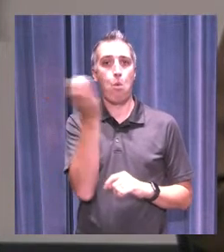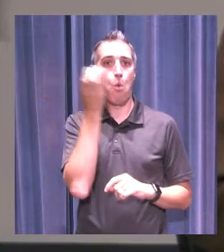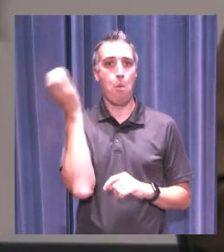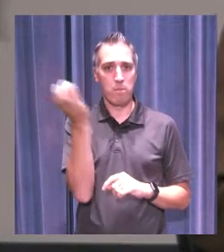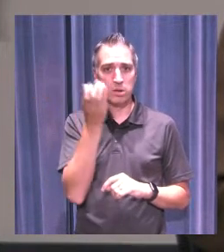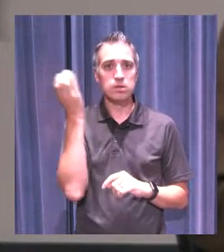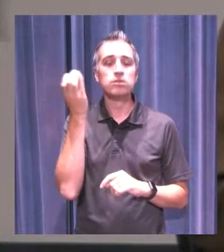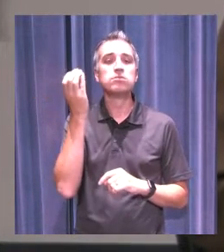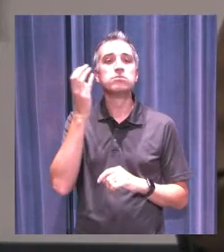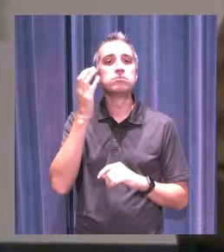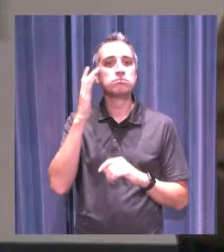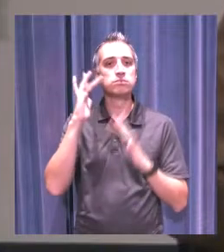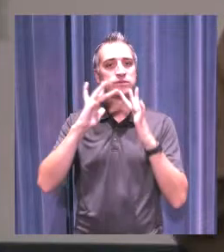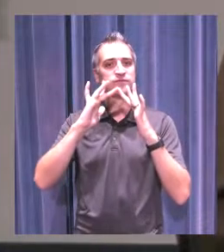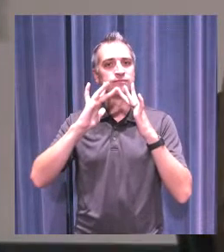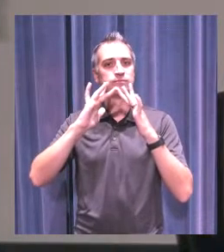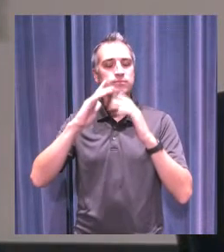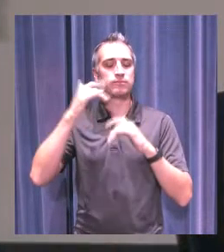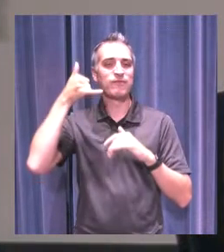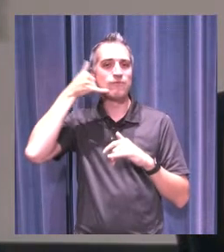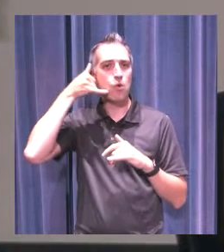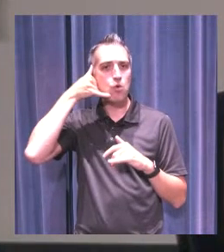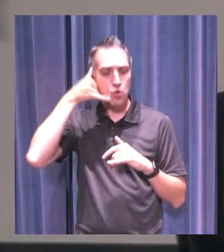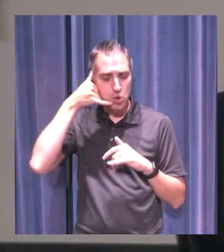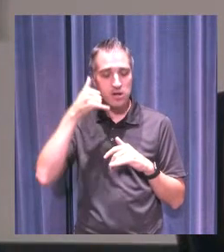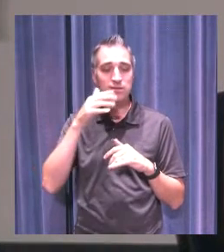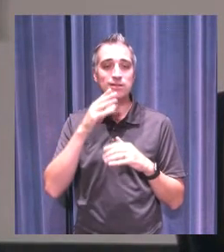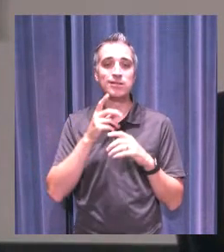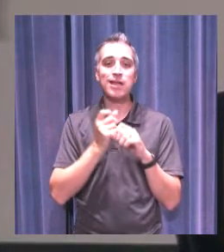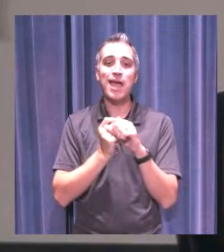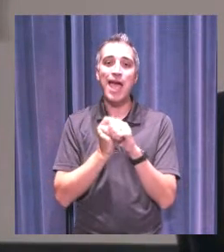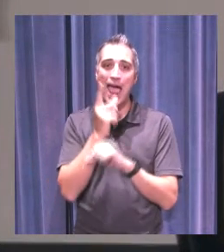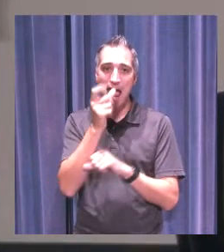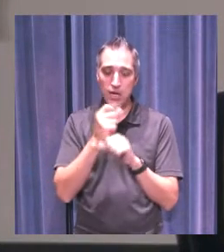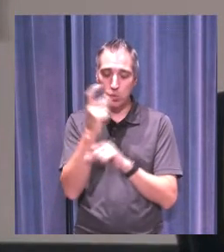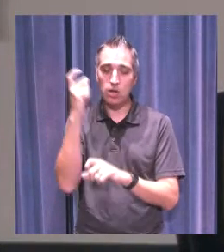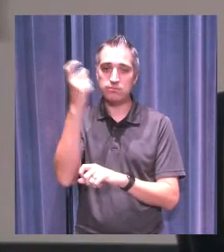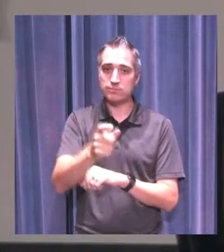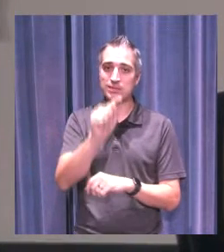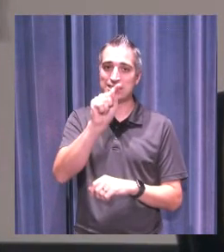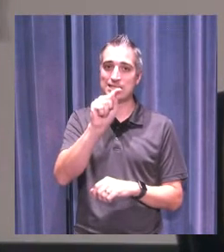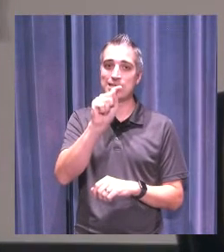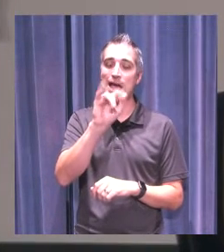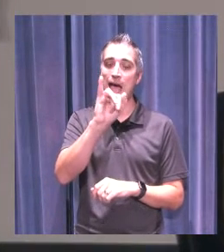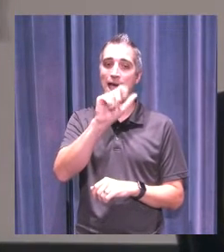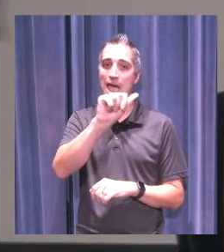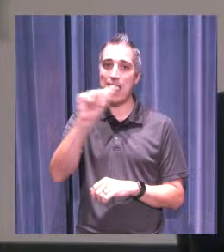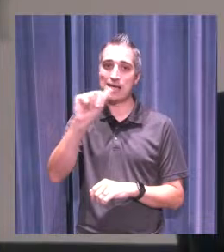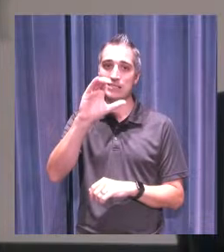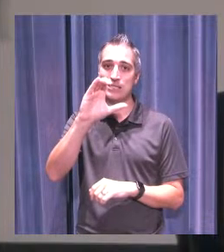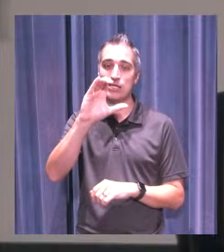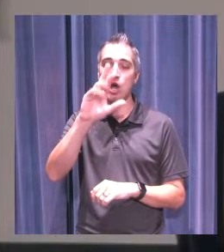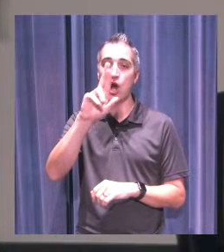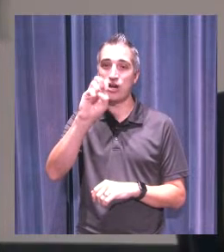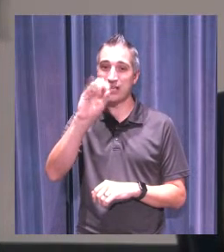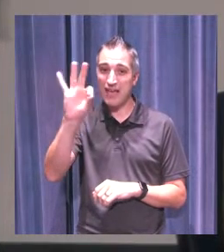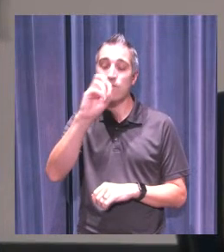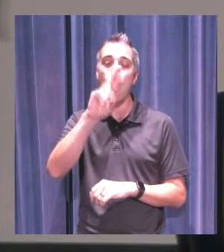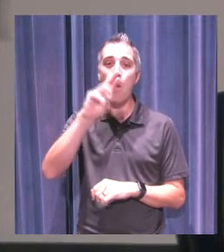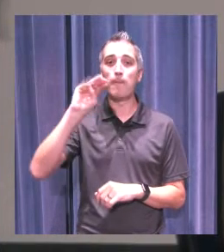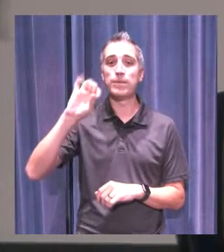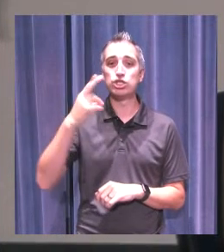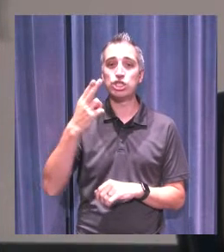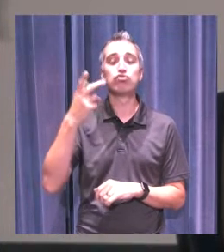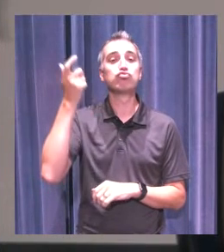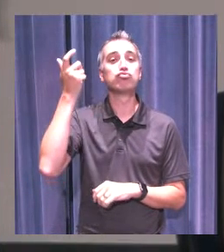expenses. She would have annual contributions to the TIAA, CREF, or Michigan Public Employees Retirement System